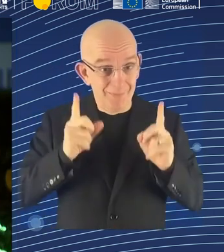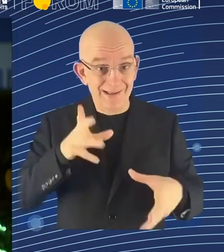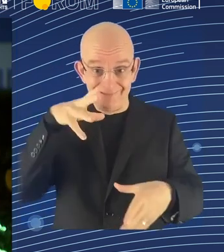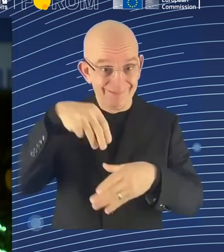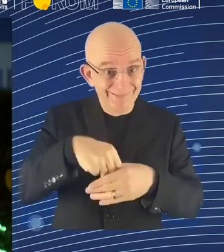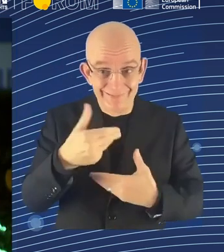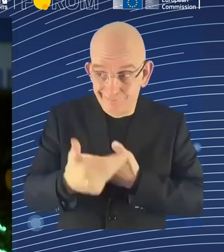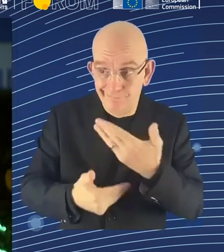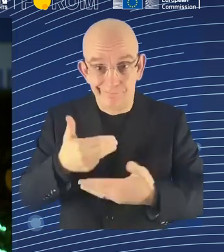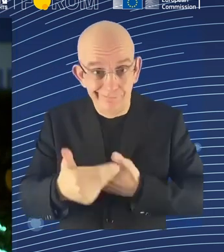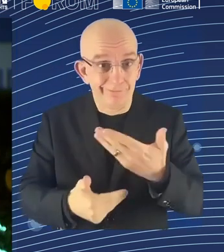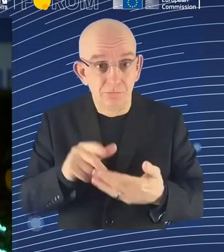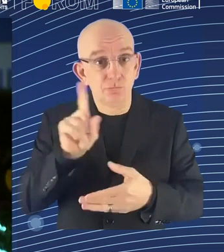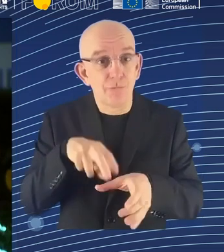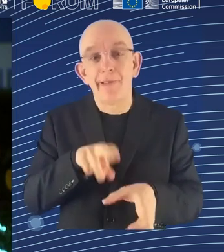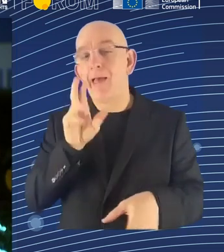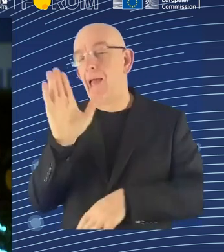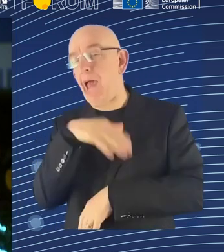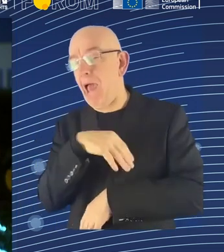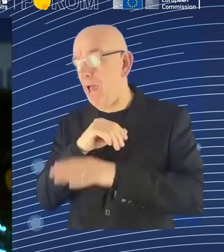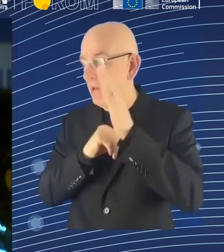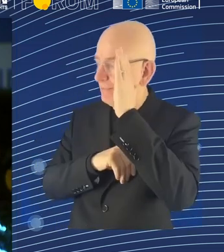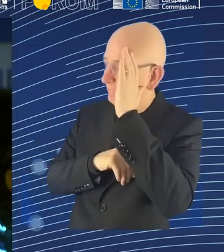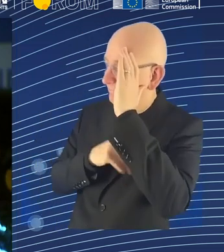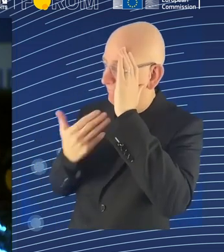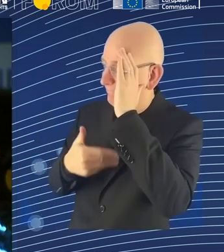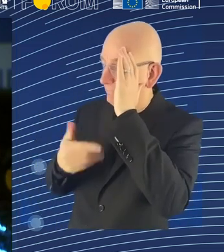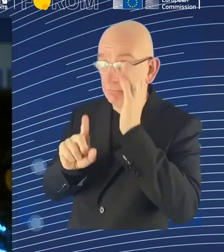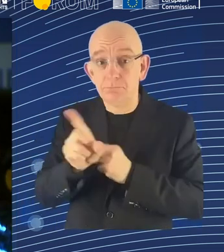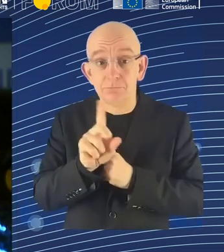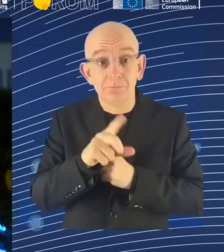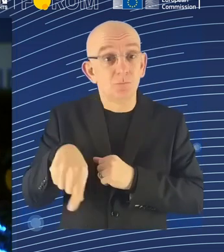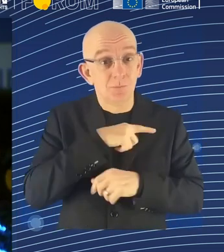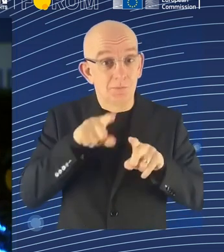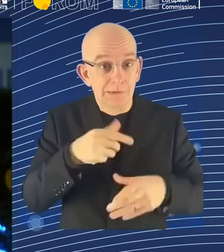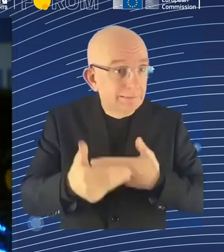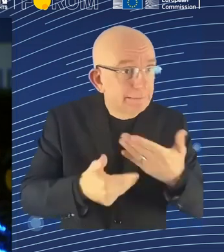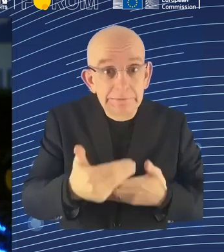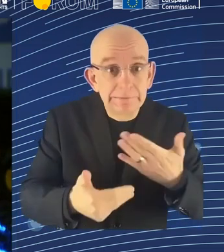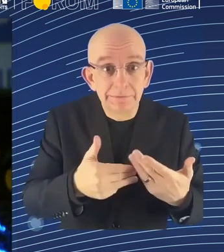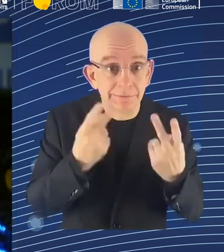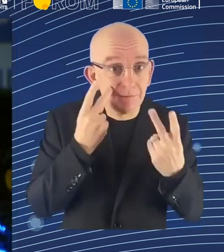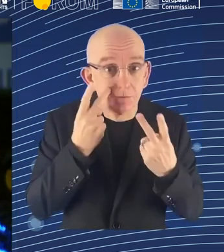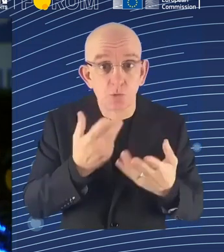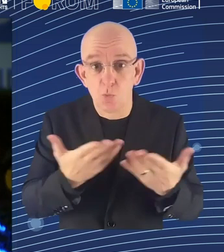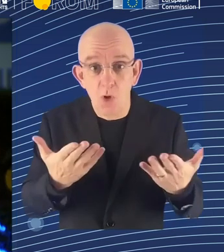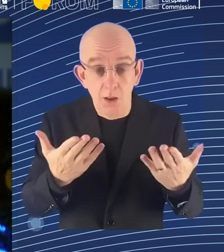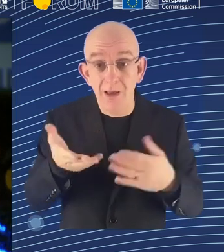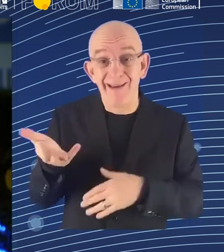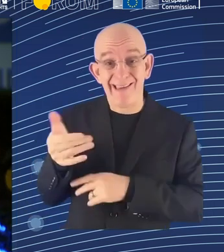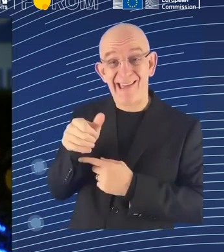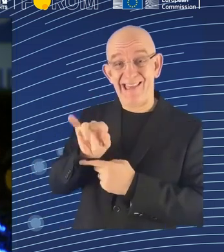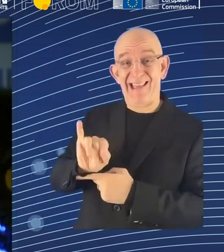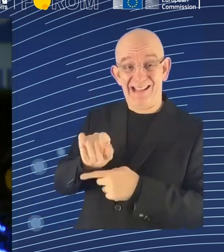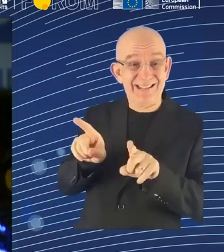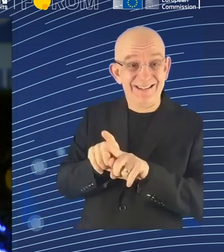artificial intelligence and the data economy are very closely linked, which is why we don't yet make a clear distinction between